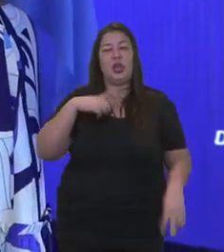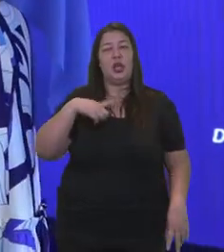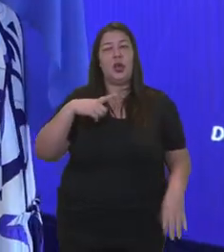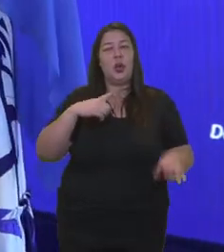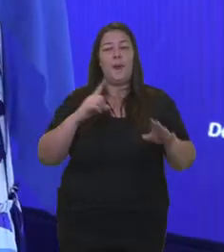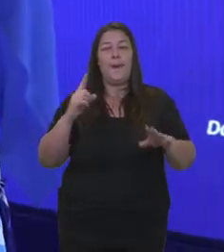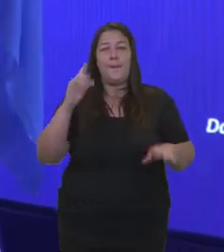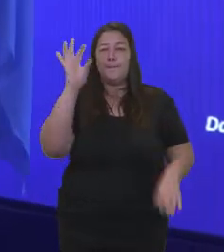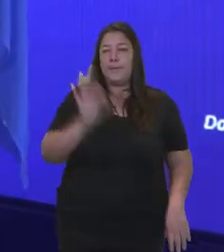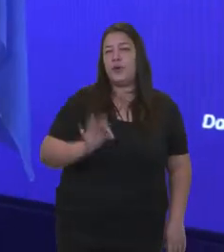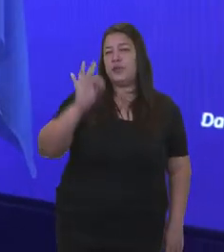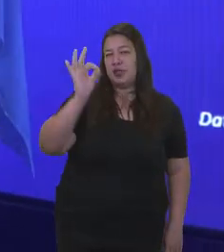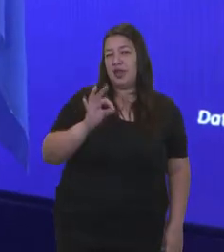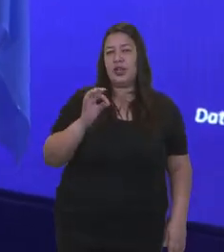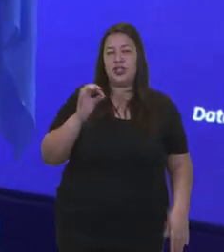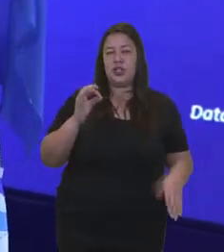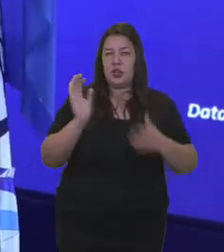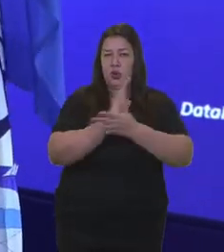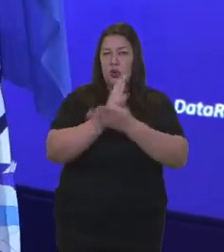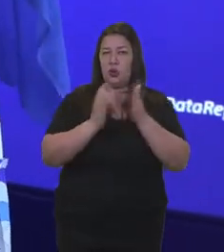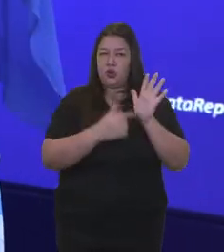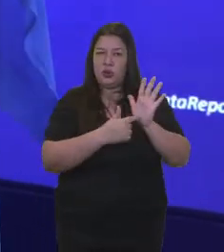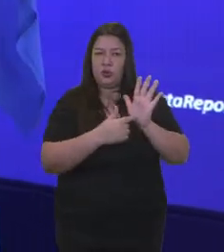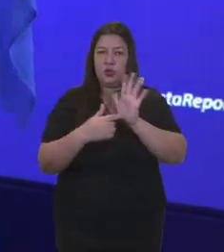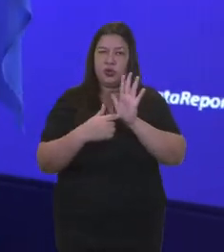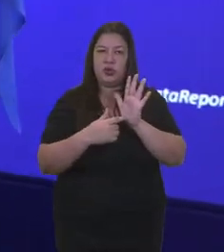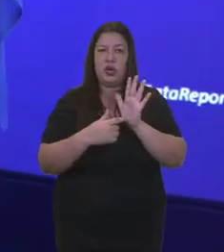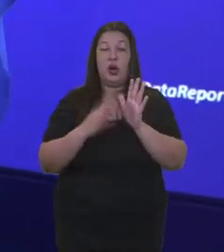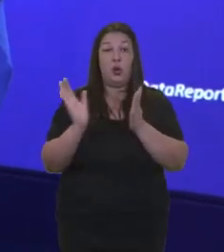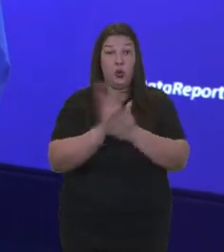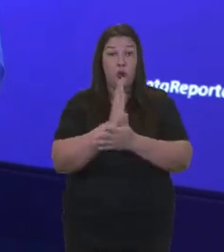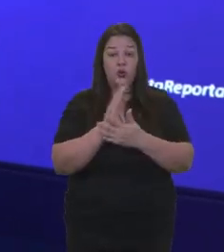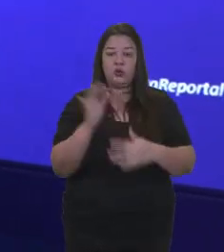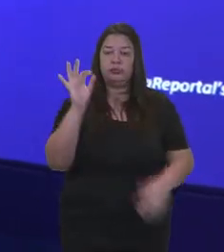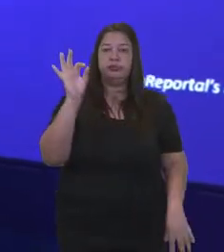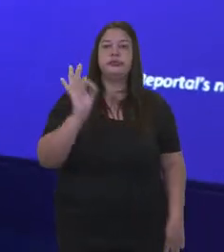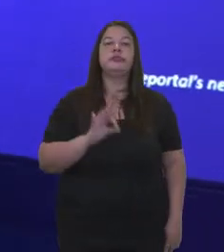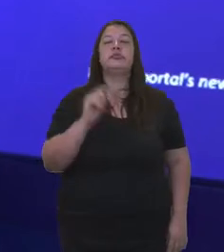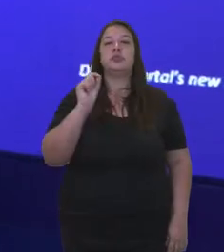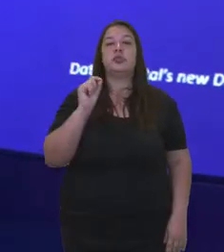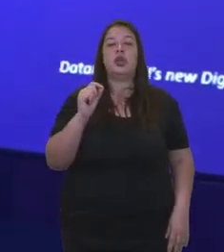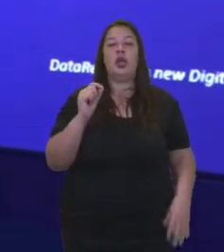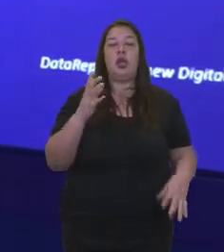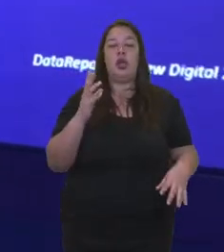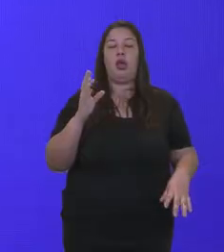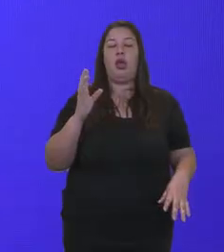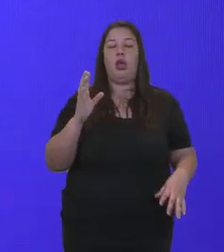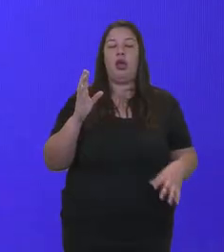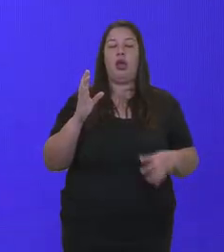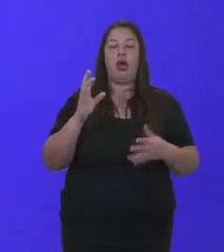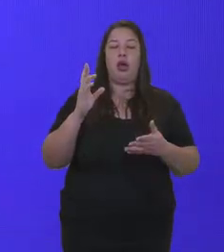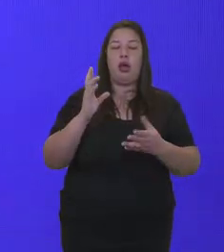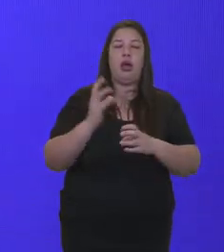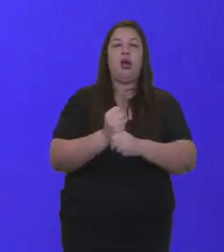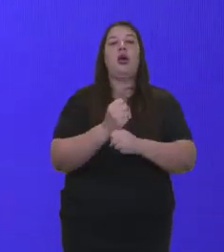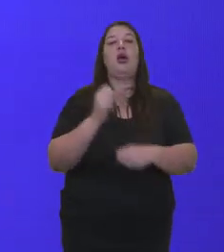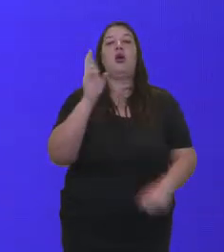a huge percentage to show you. 81% of Brazilian people use